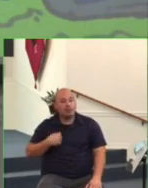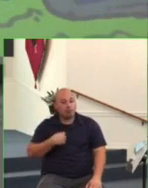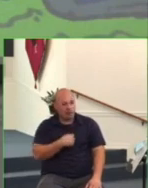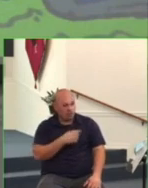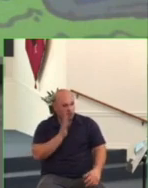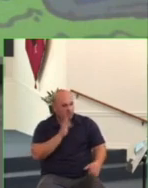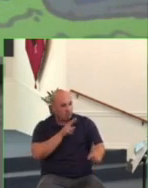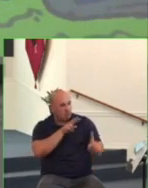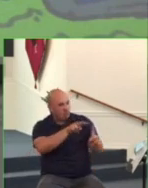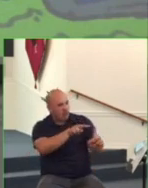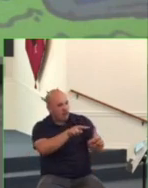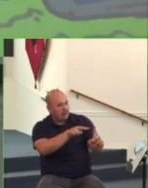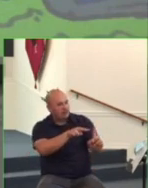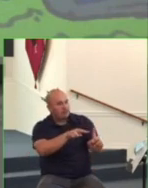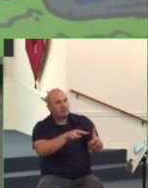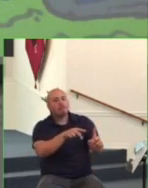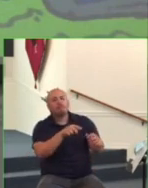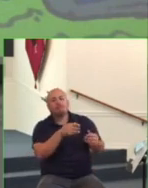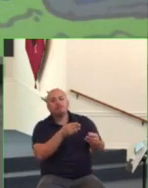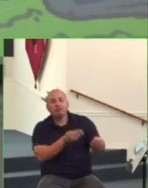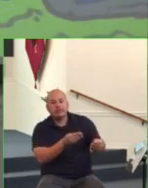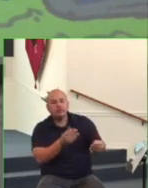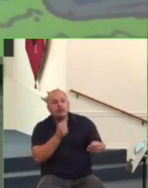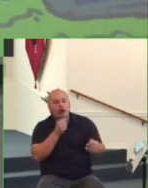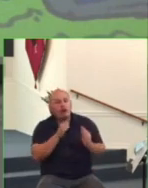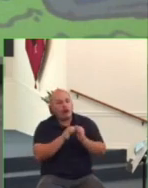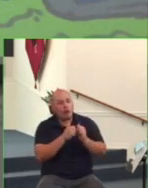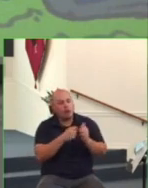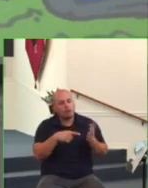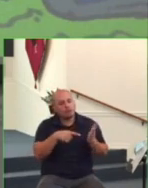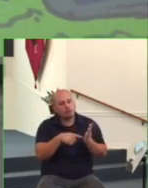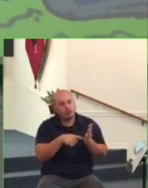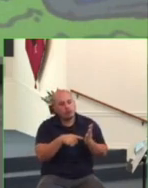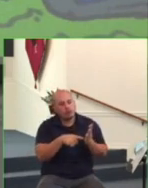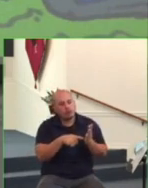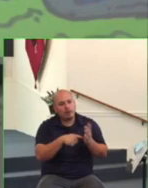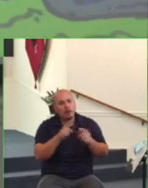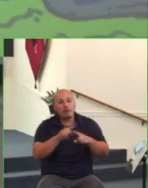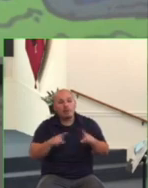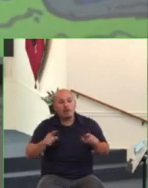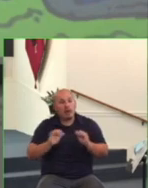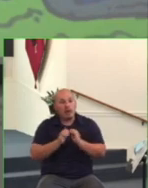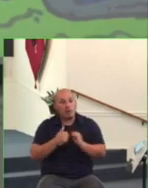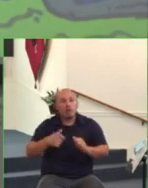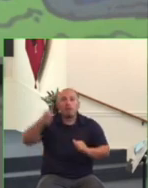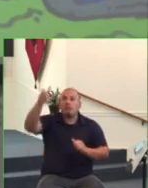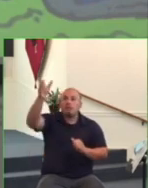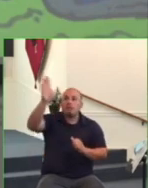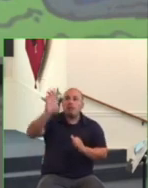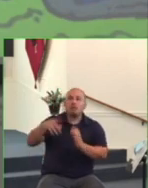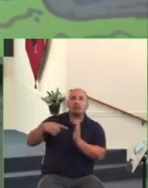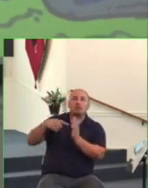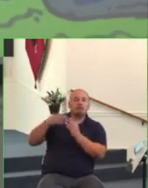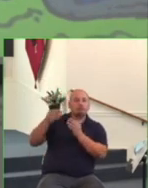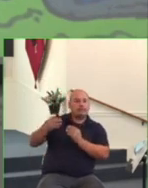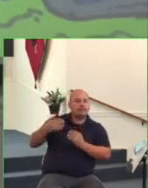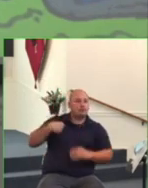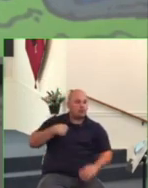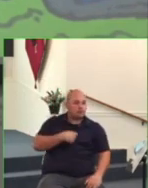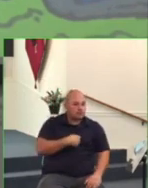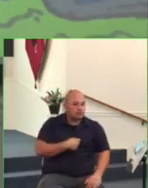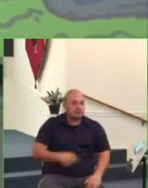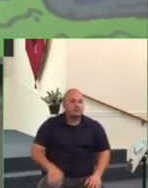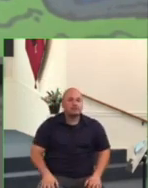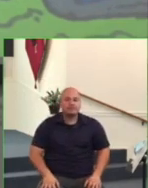the way God has treated us. Our relationship with God would be healthier, as we refuse to be judgmental